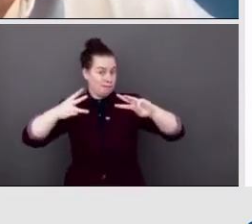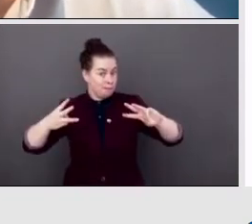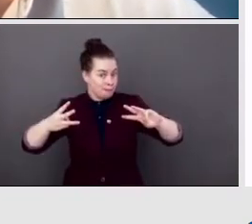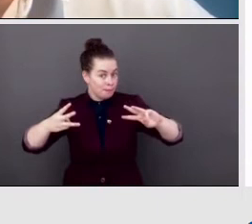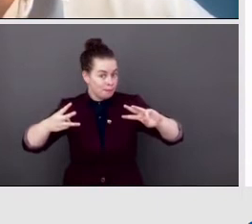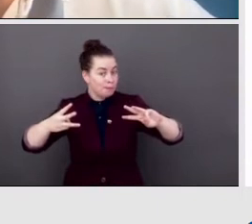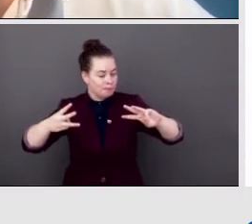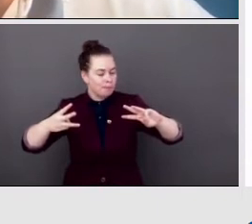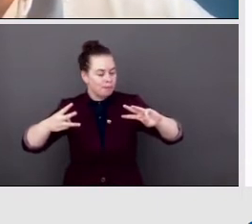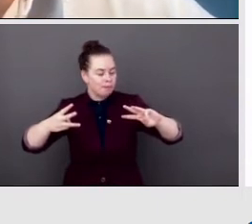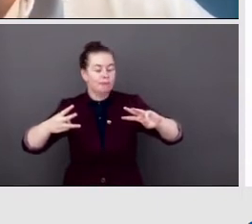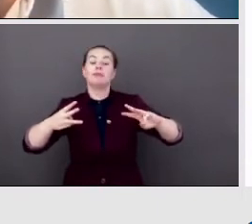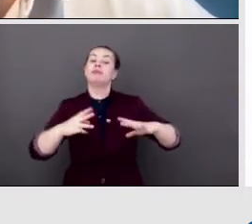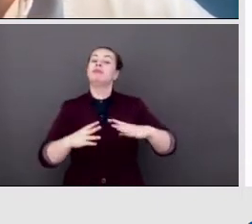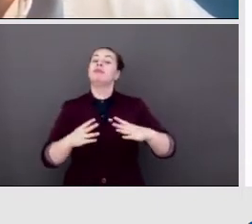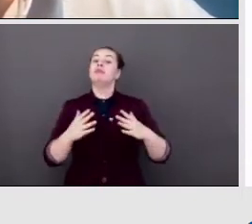also